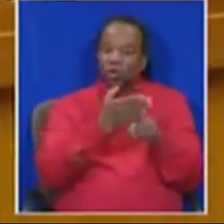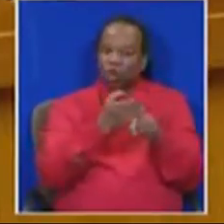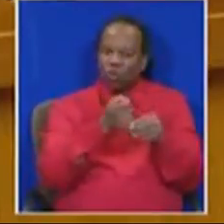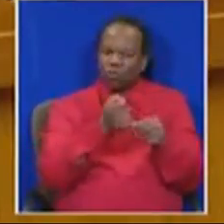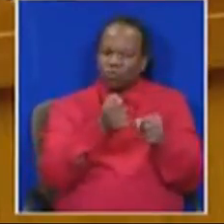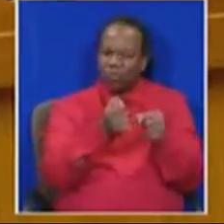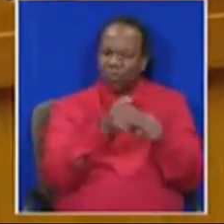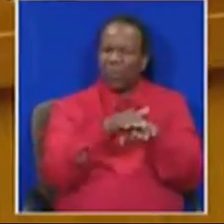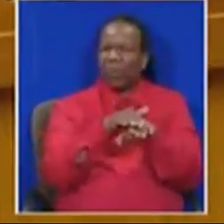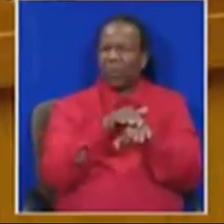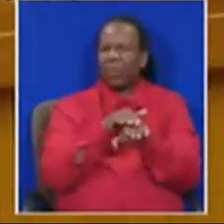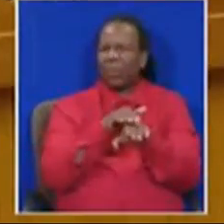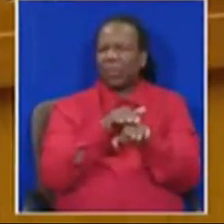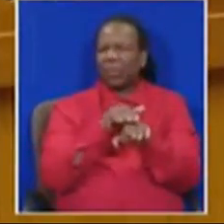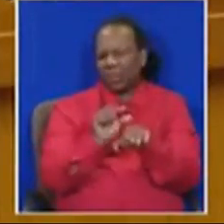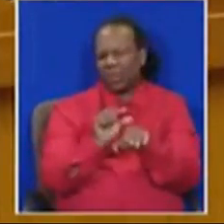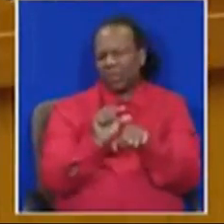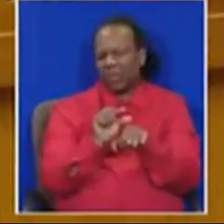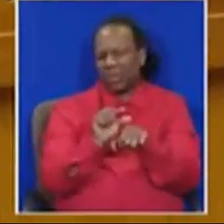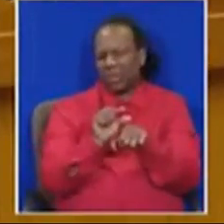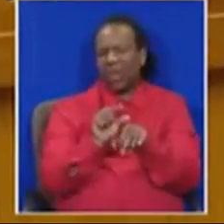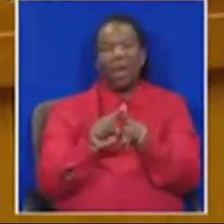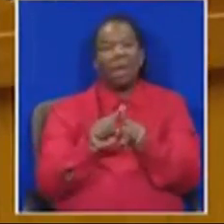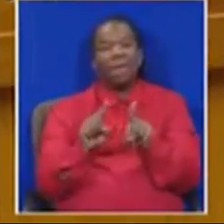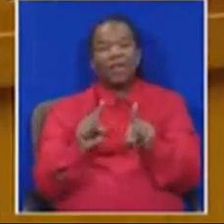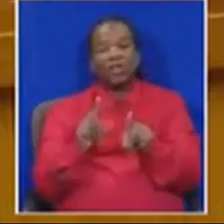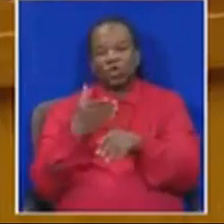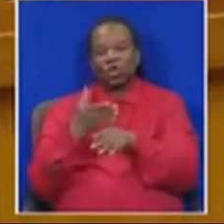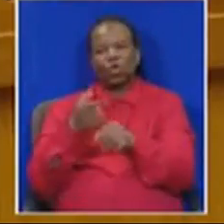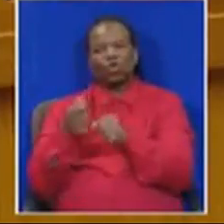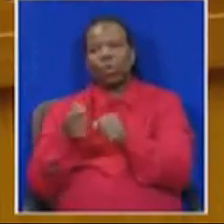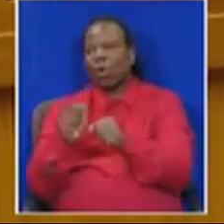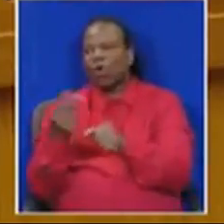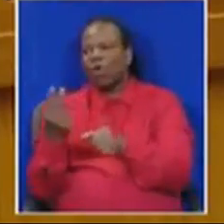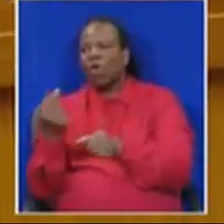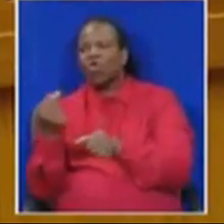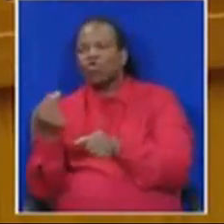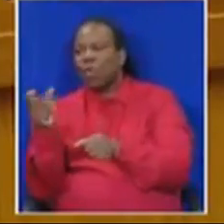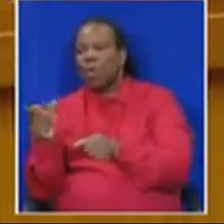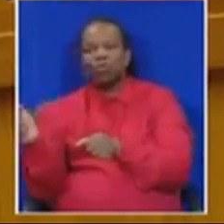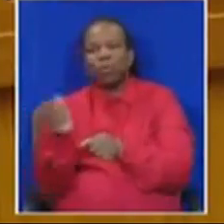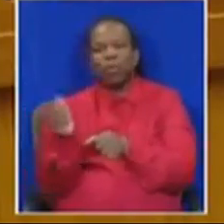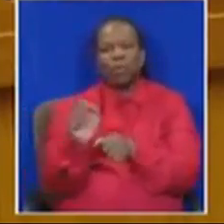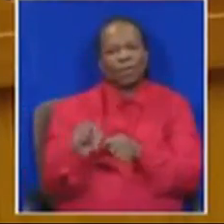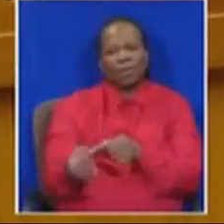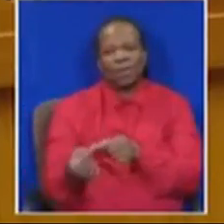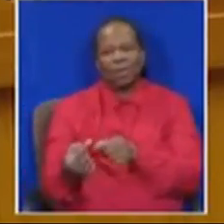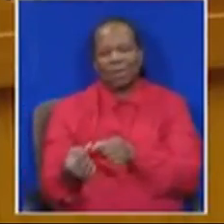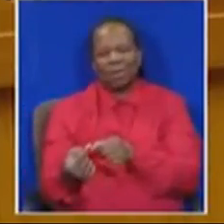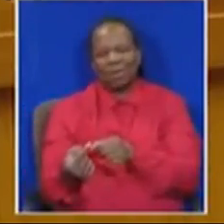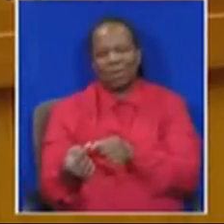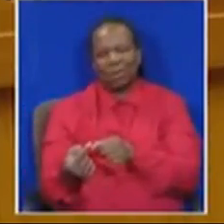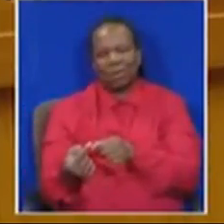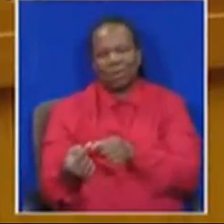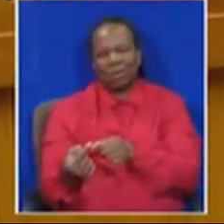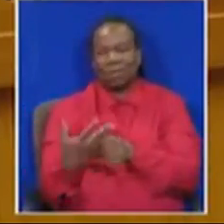at the pace required to absorb new entrants into the labor market. This means